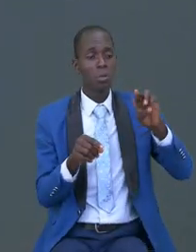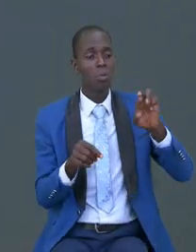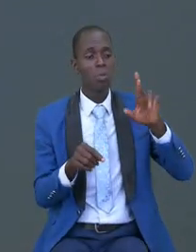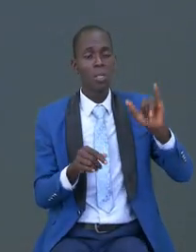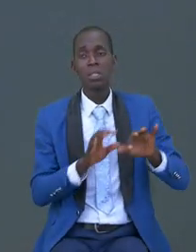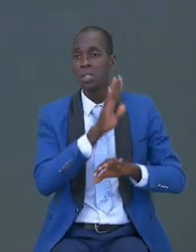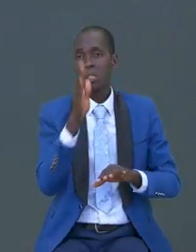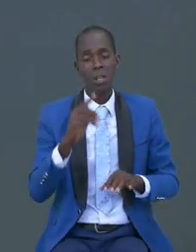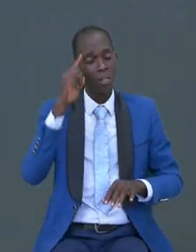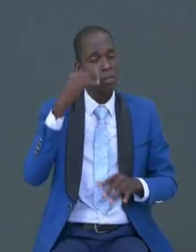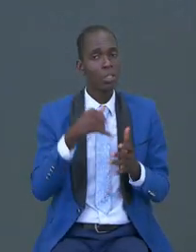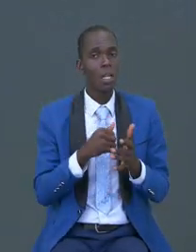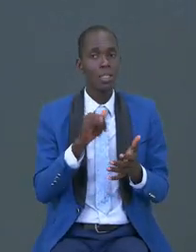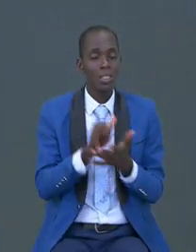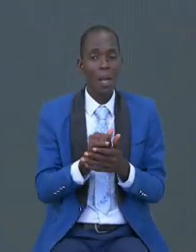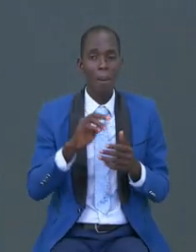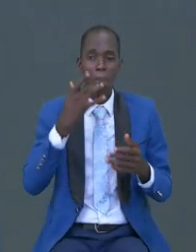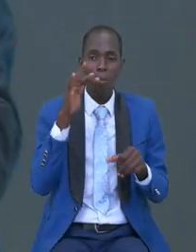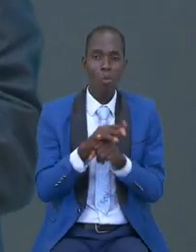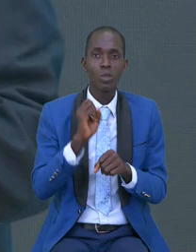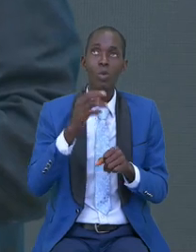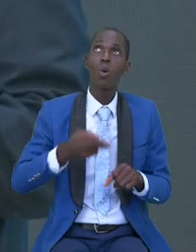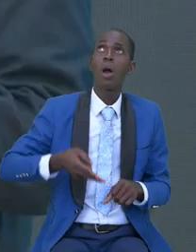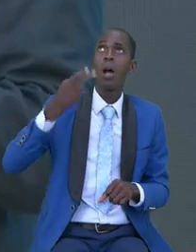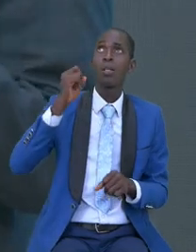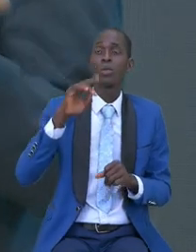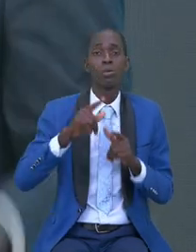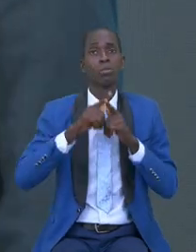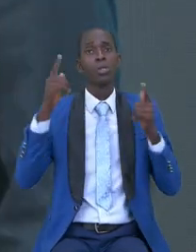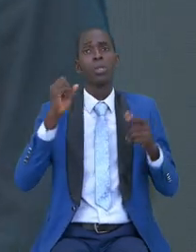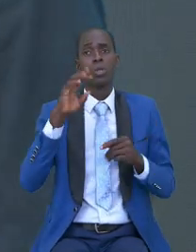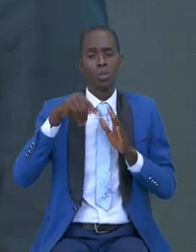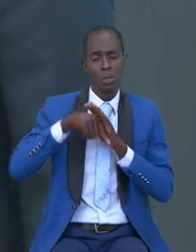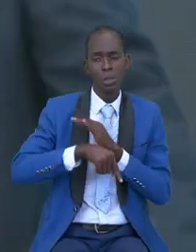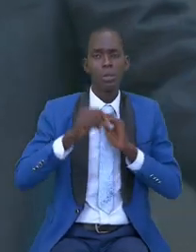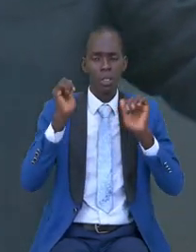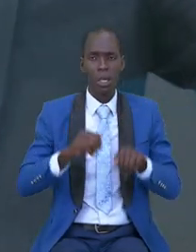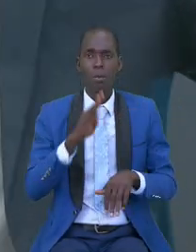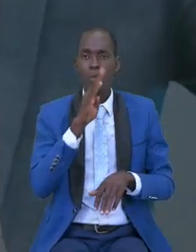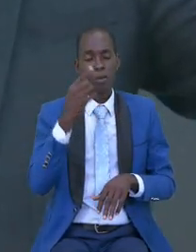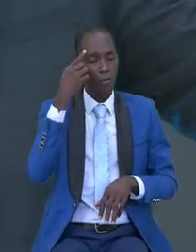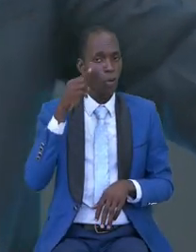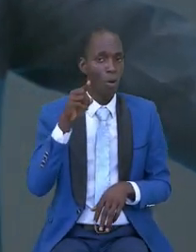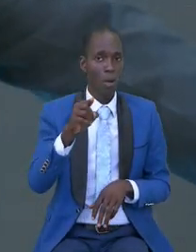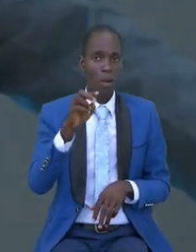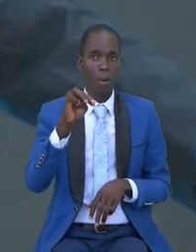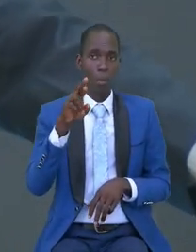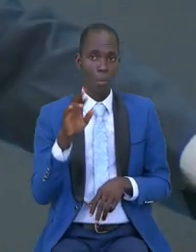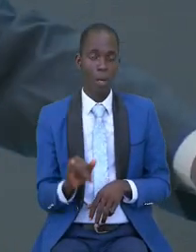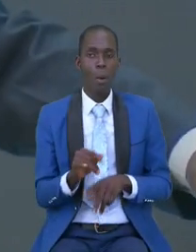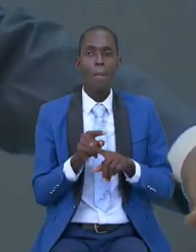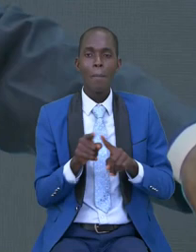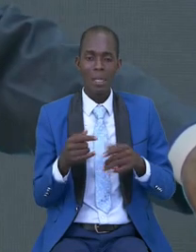that that promise, so high, so great, and so deep, could be for her. And yet,